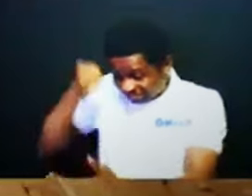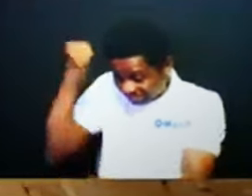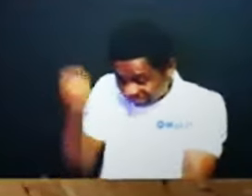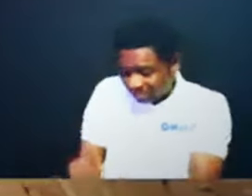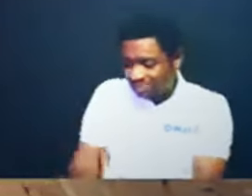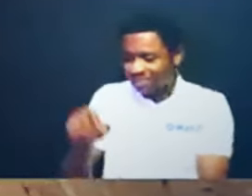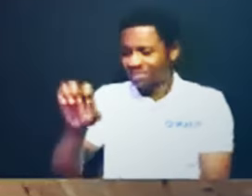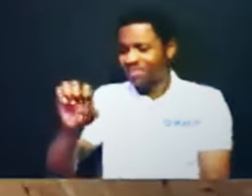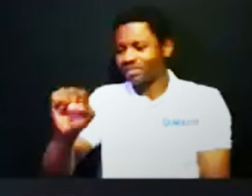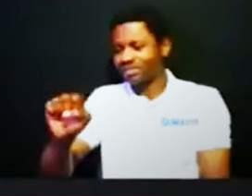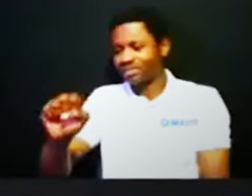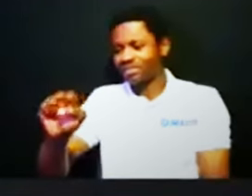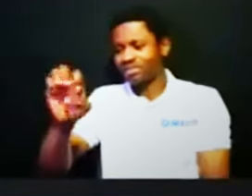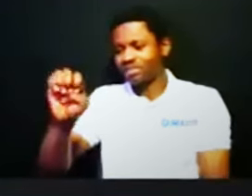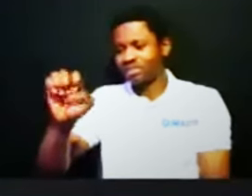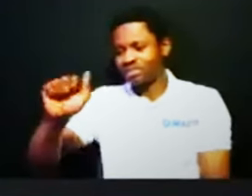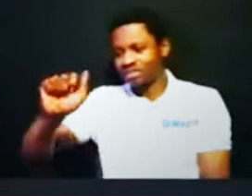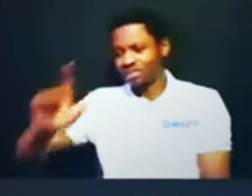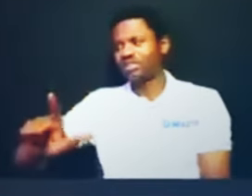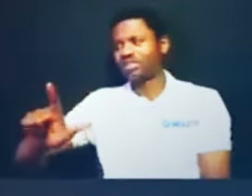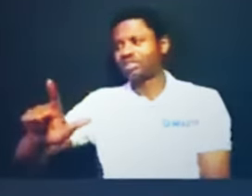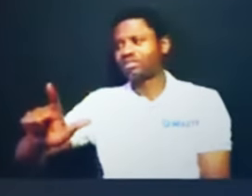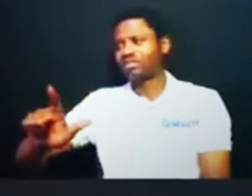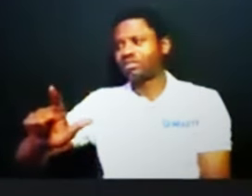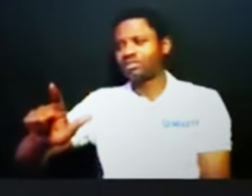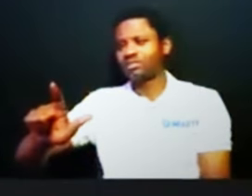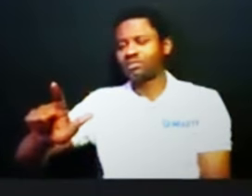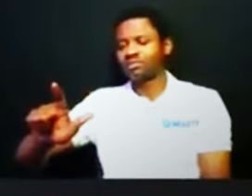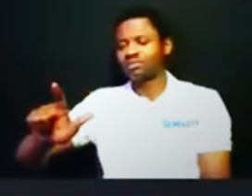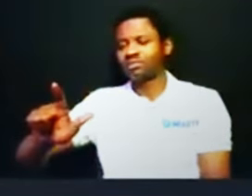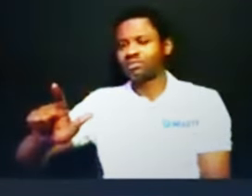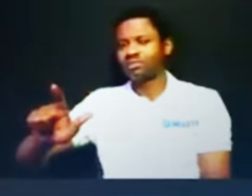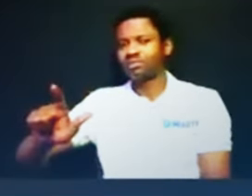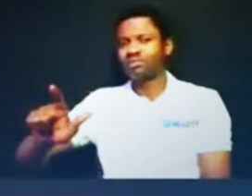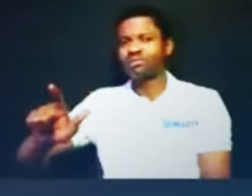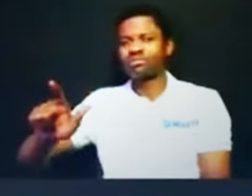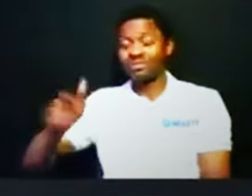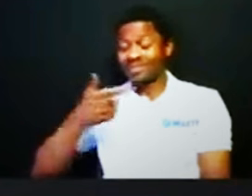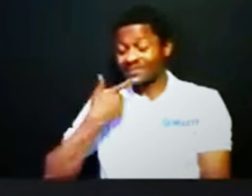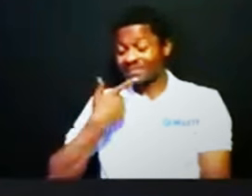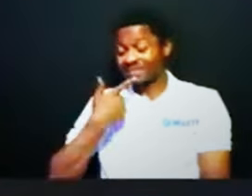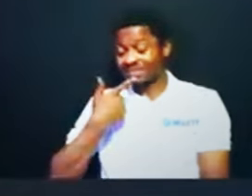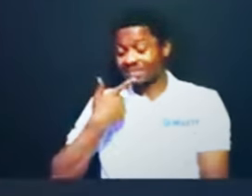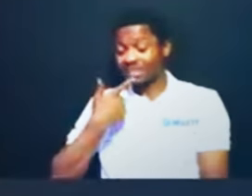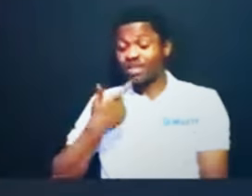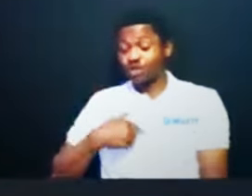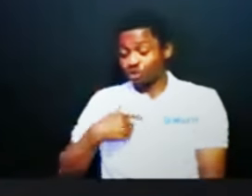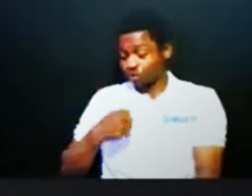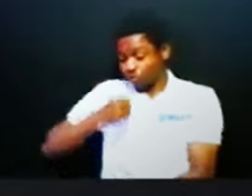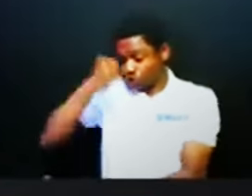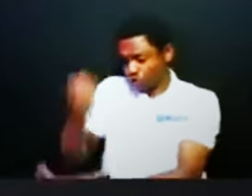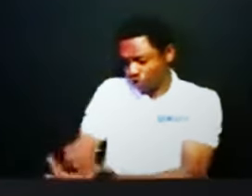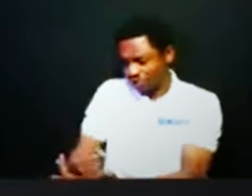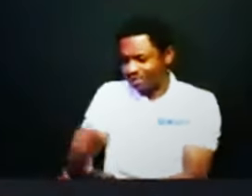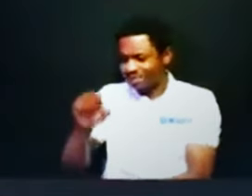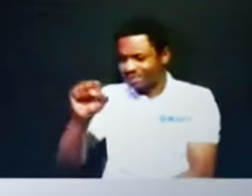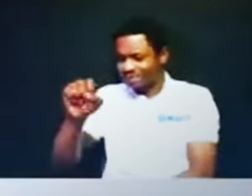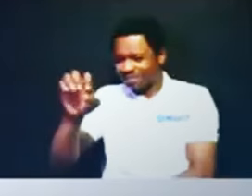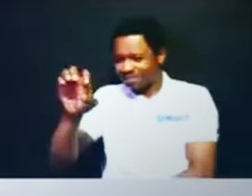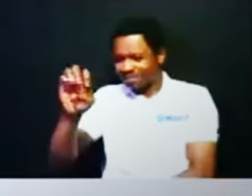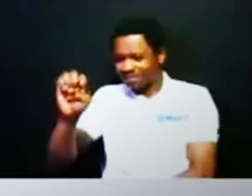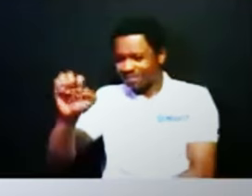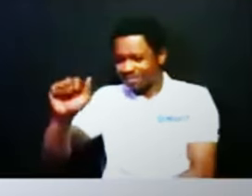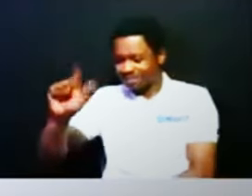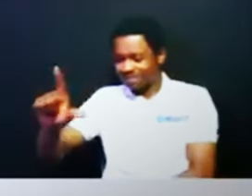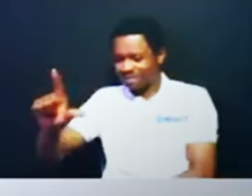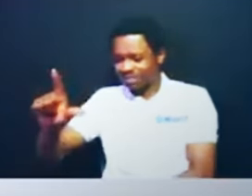When we talk about seal, we seal a product to prove the genuineness of